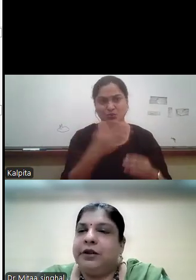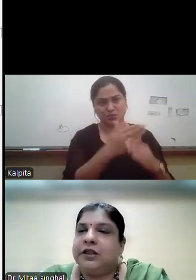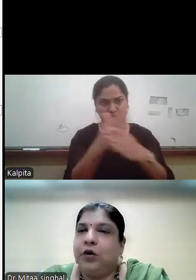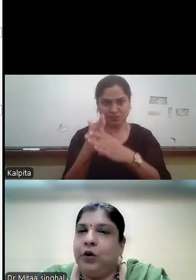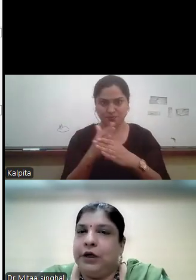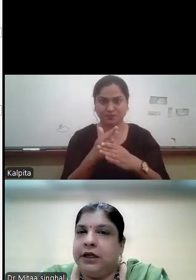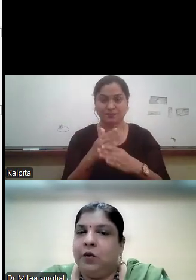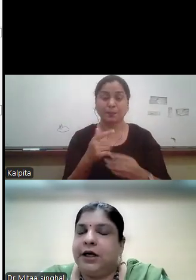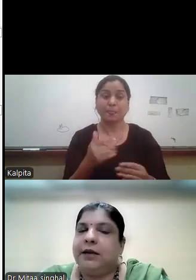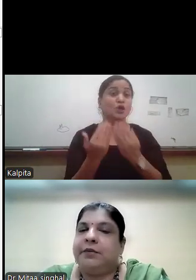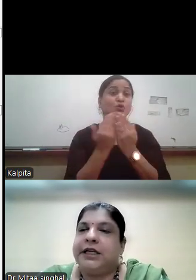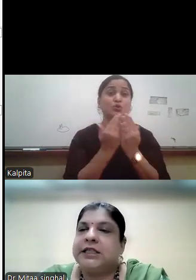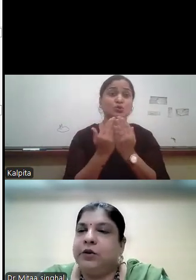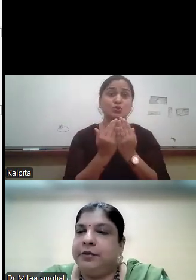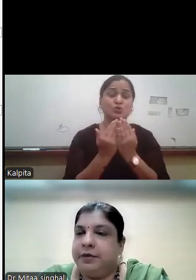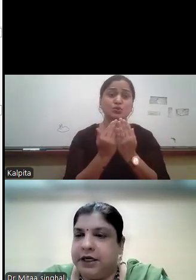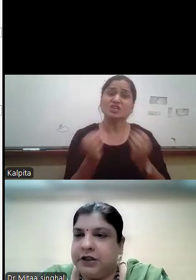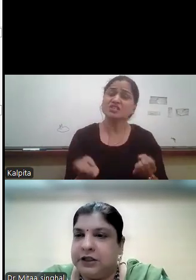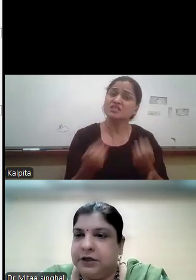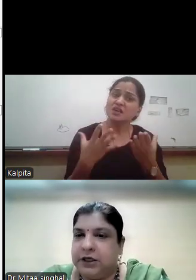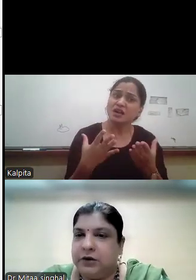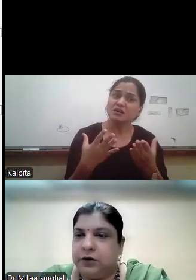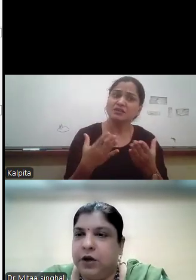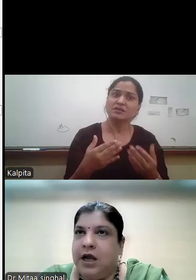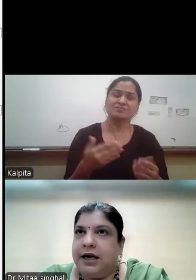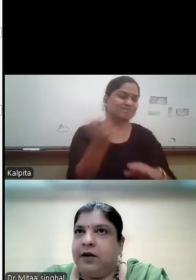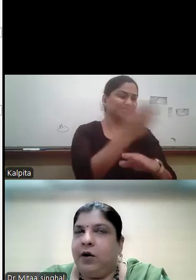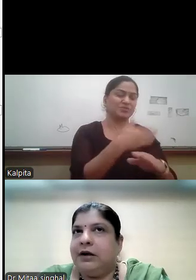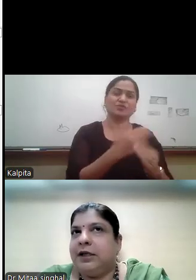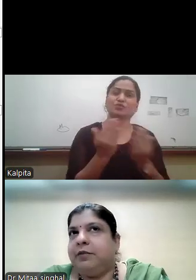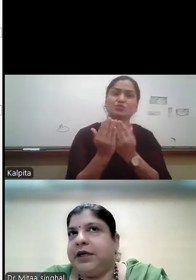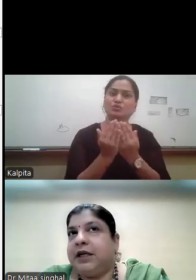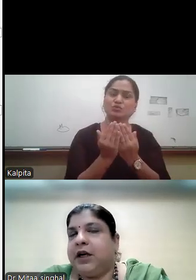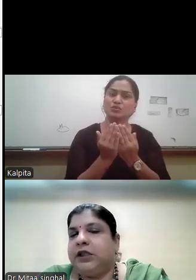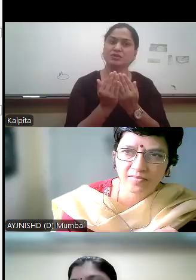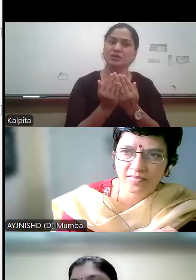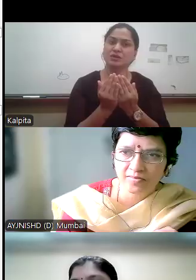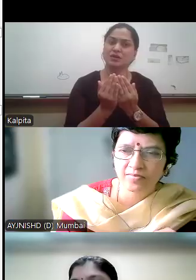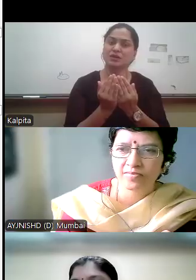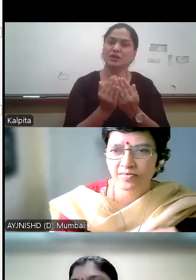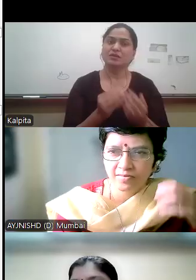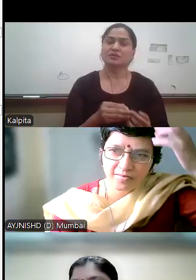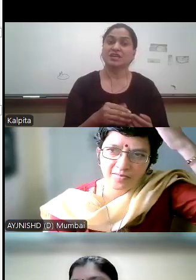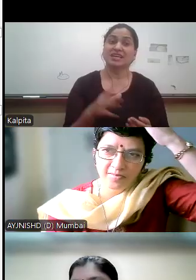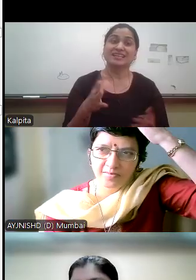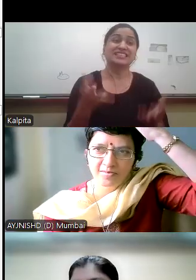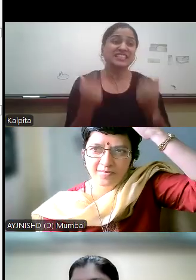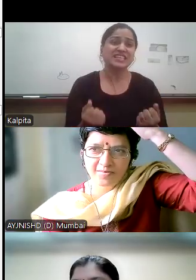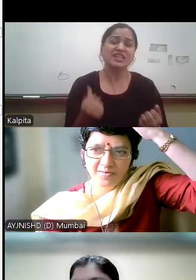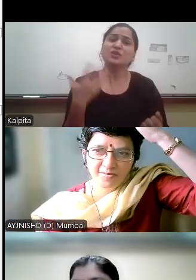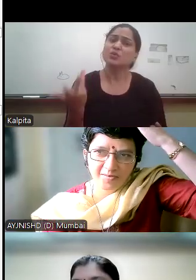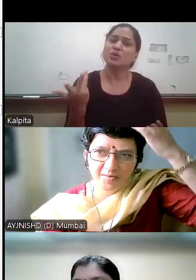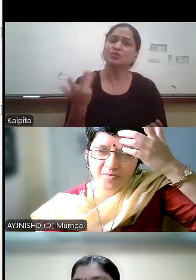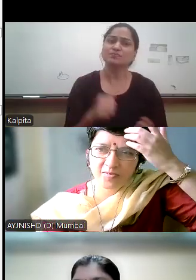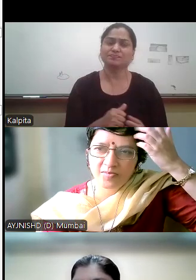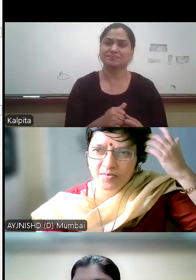them for the school. What are the preschool preparations we need to do? Like what will be the prerequisites of the child, what the child will need